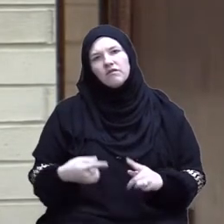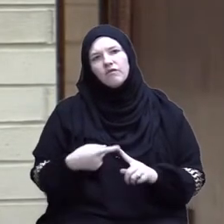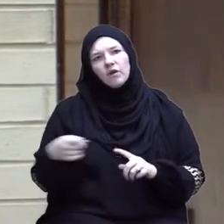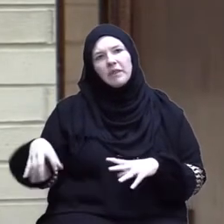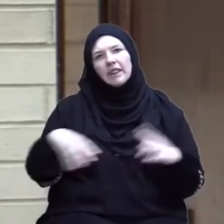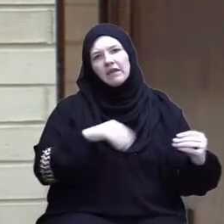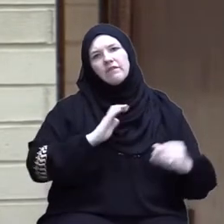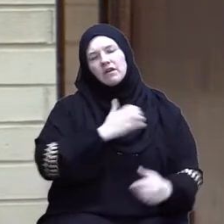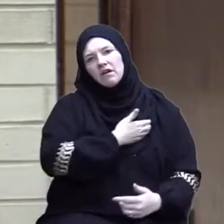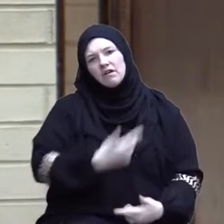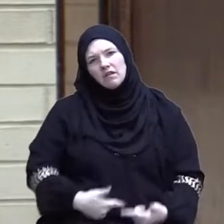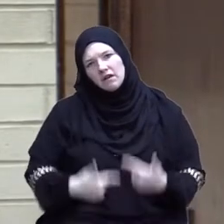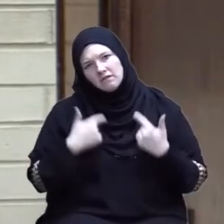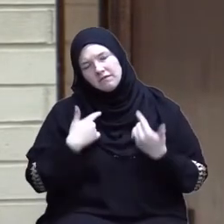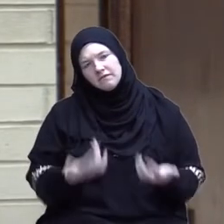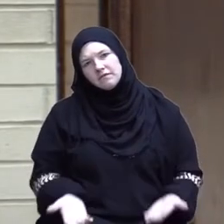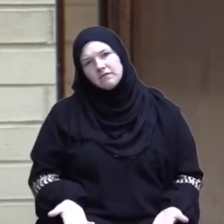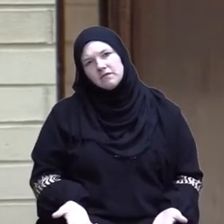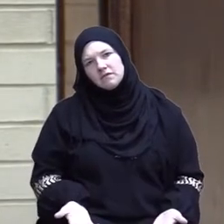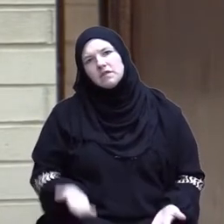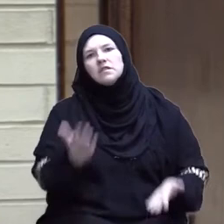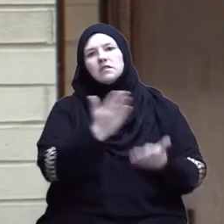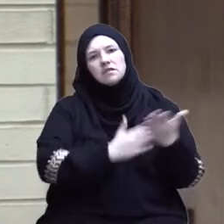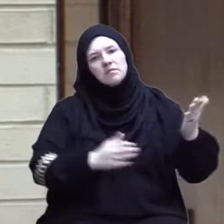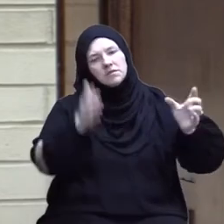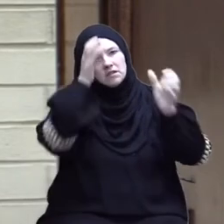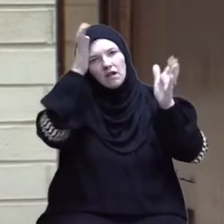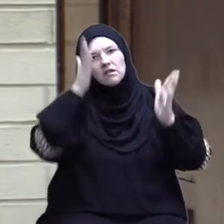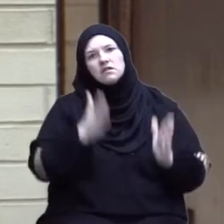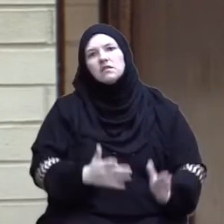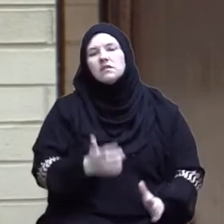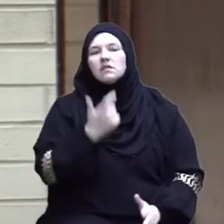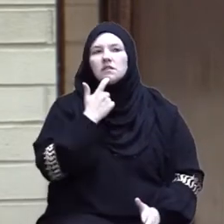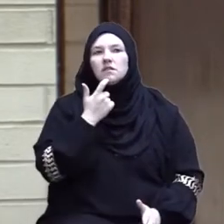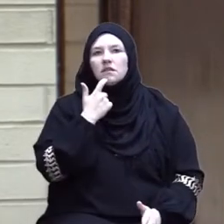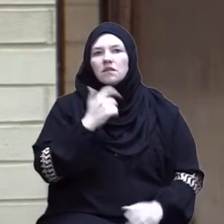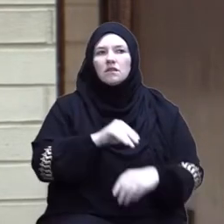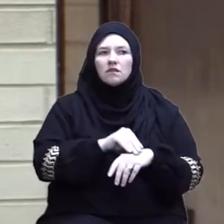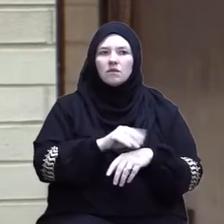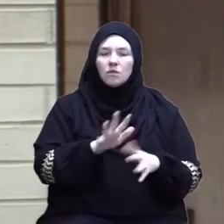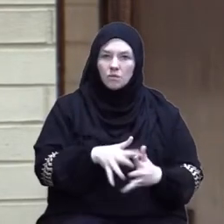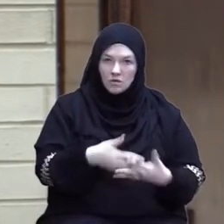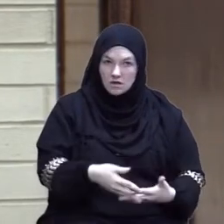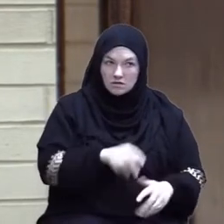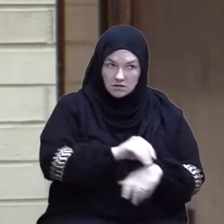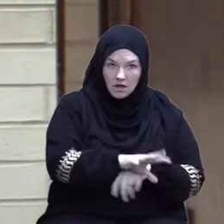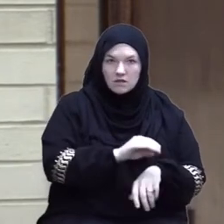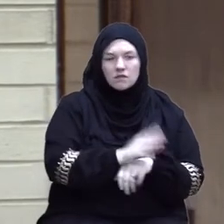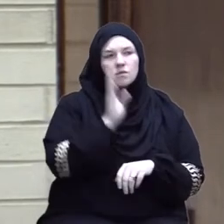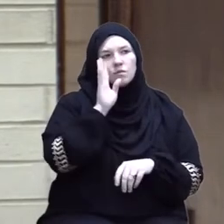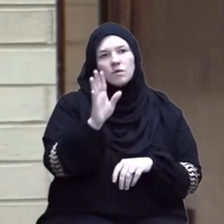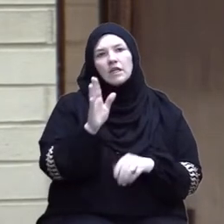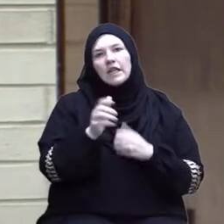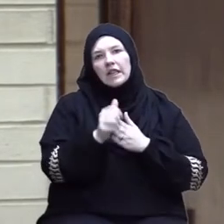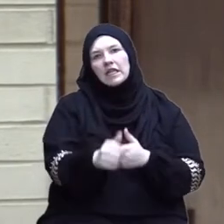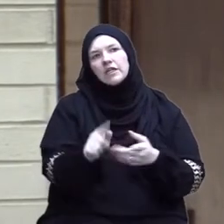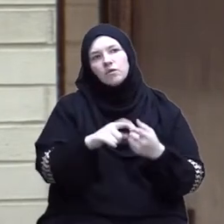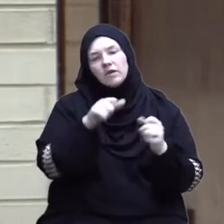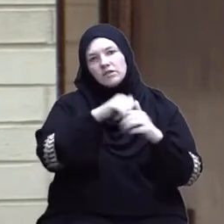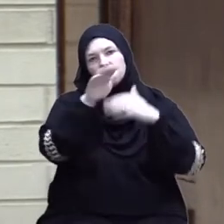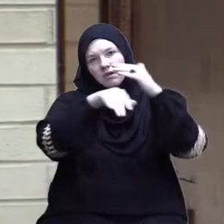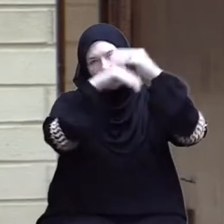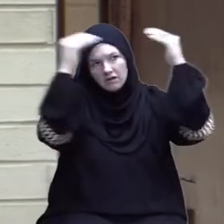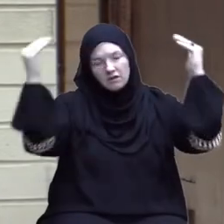our life? Some of the scholars said that the Quran's guidance will lead you into